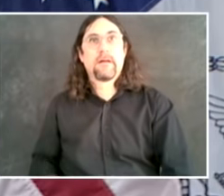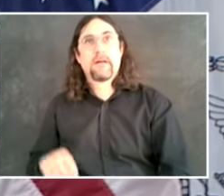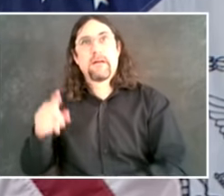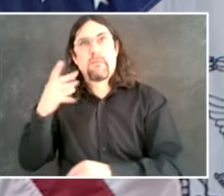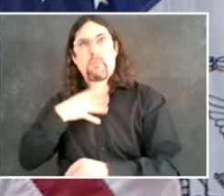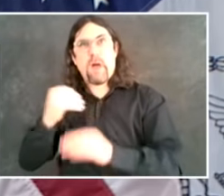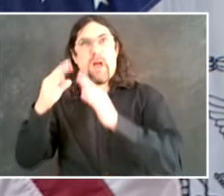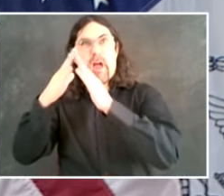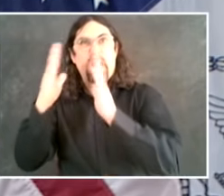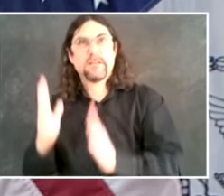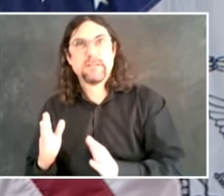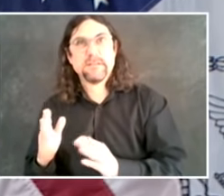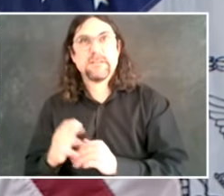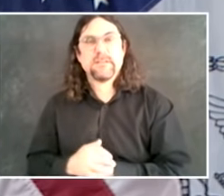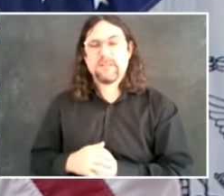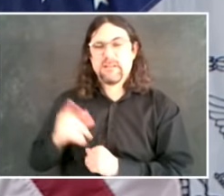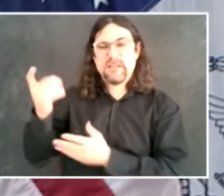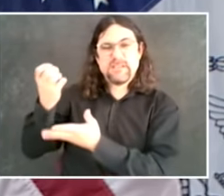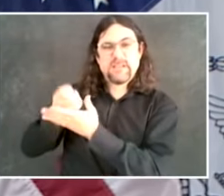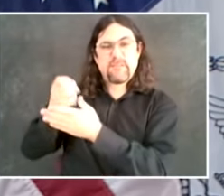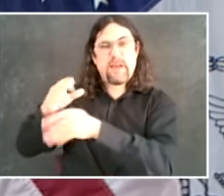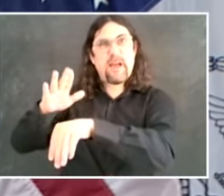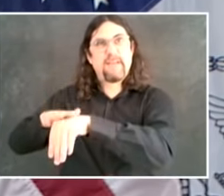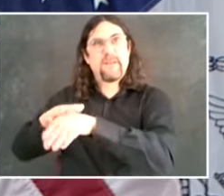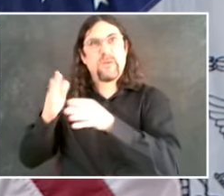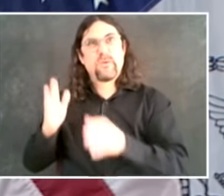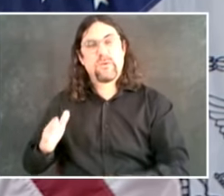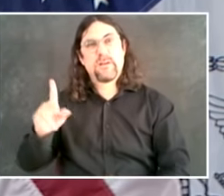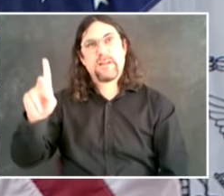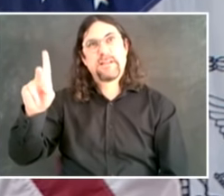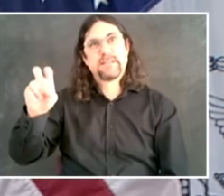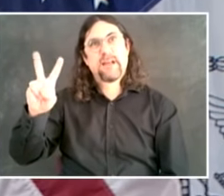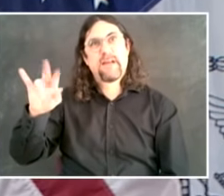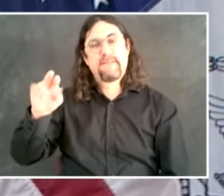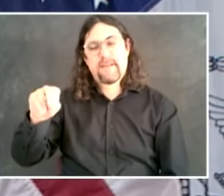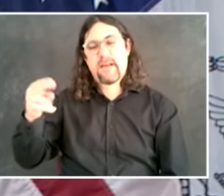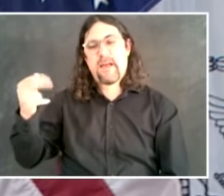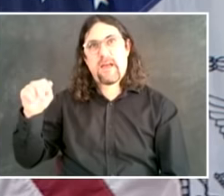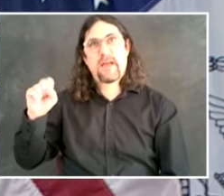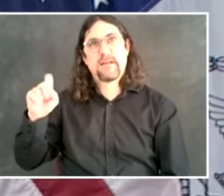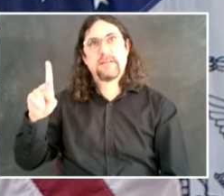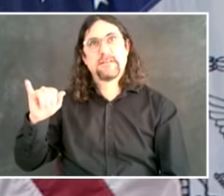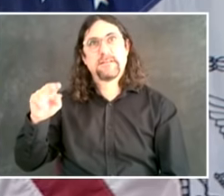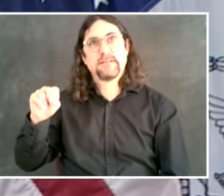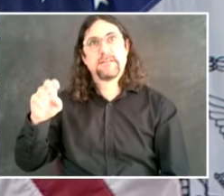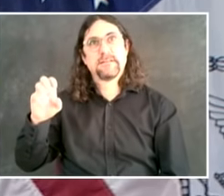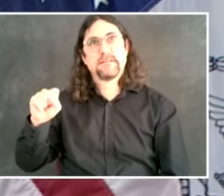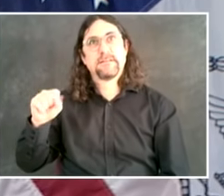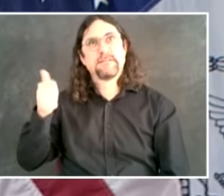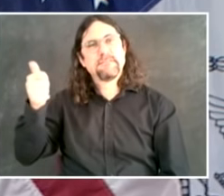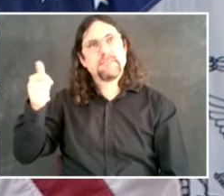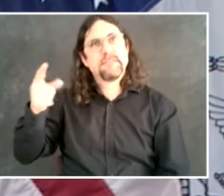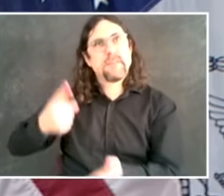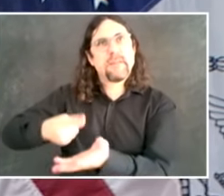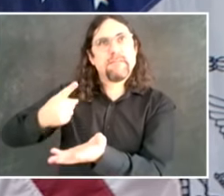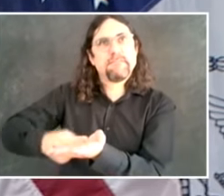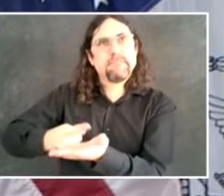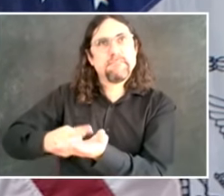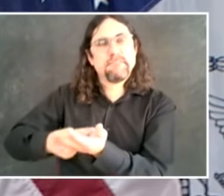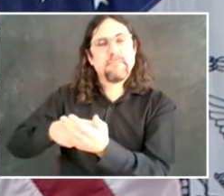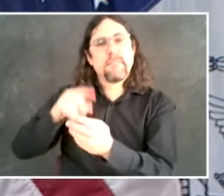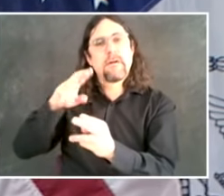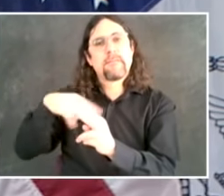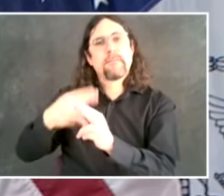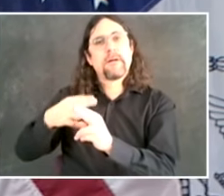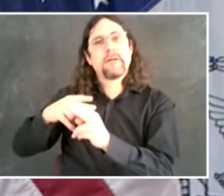there's talking about the stimulus program, talking about what's needed to get New York